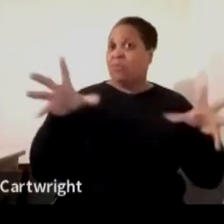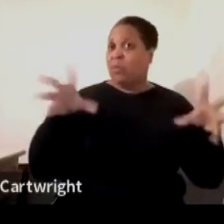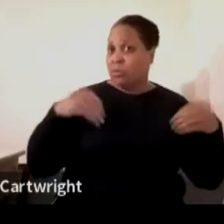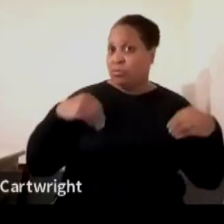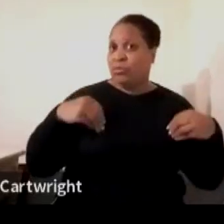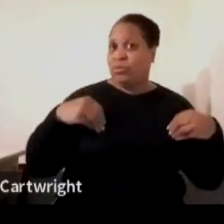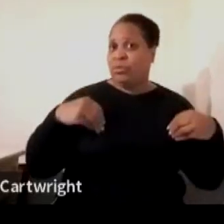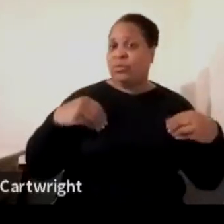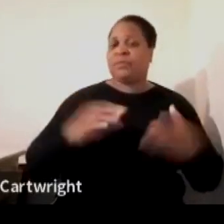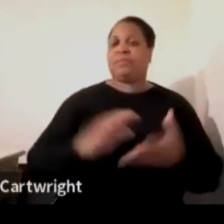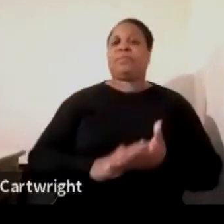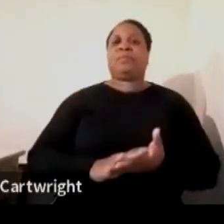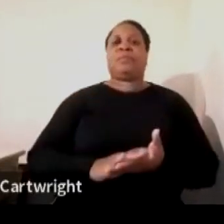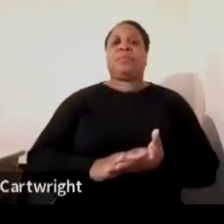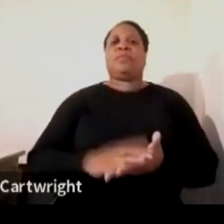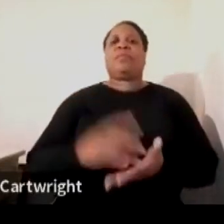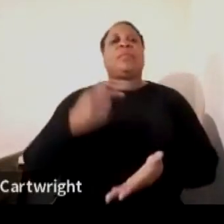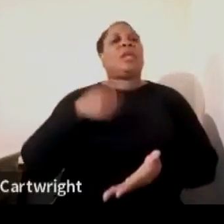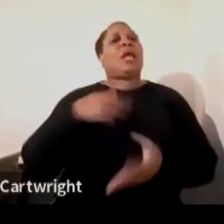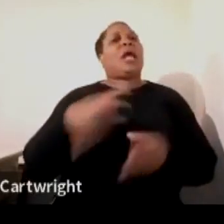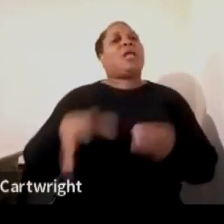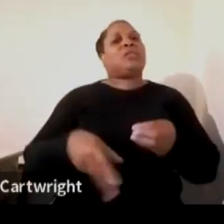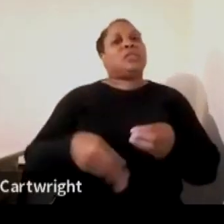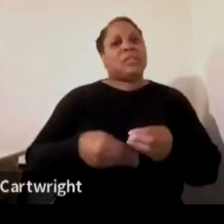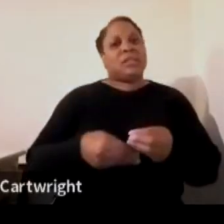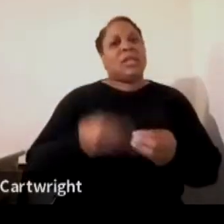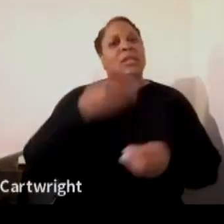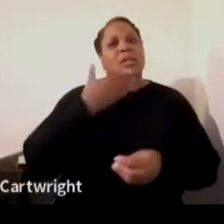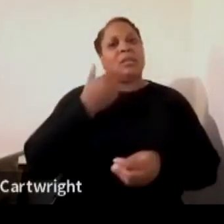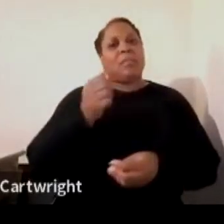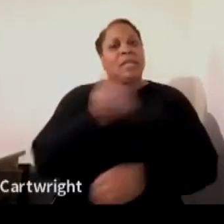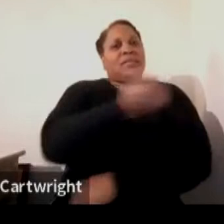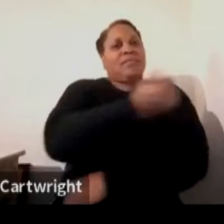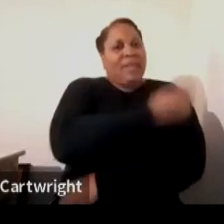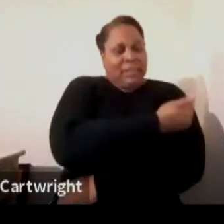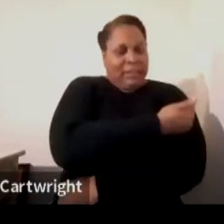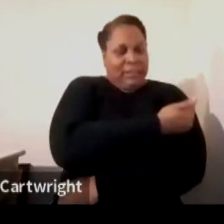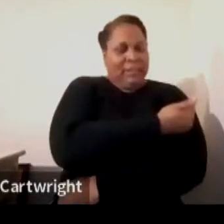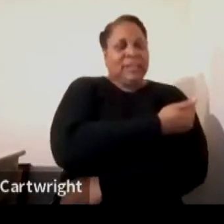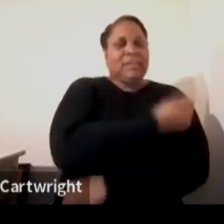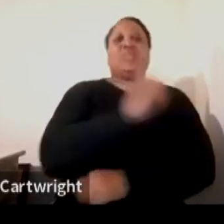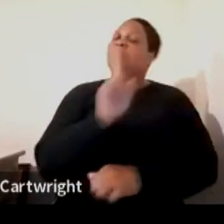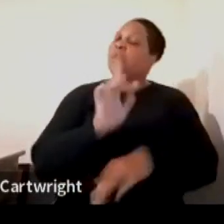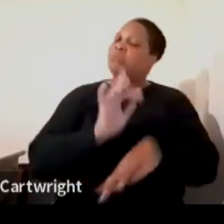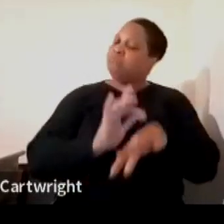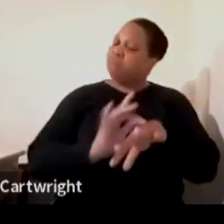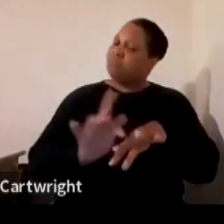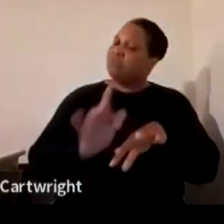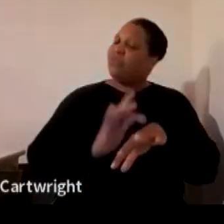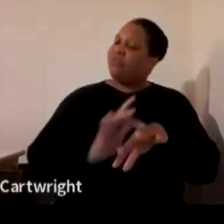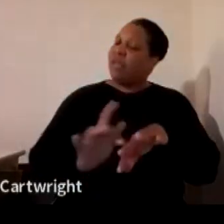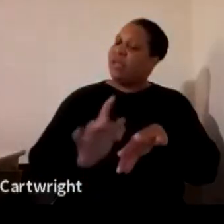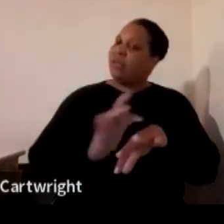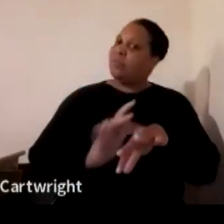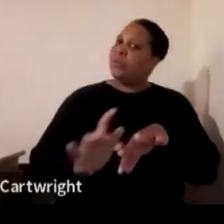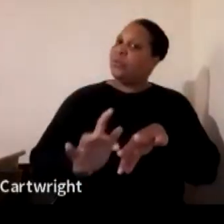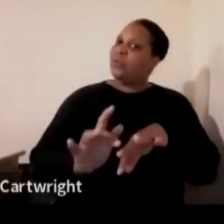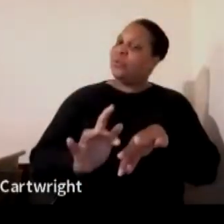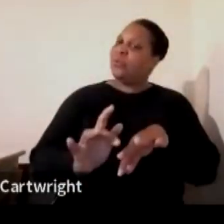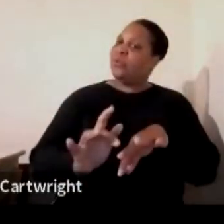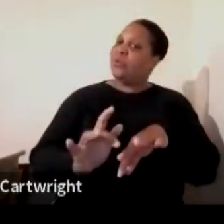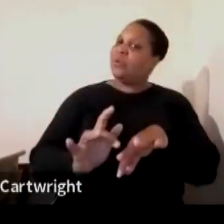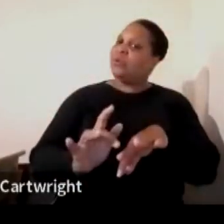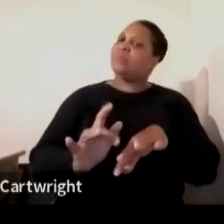I'll just add that the best vaccine will be the one that's available and that you can